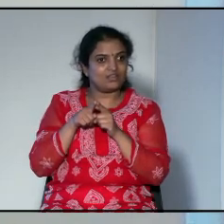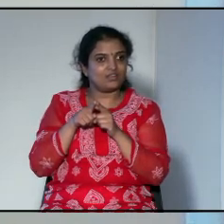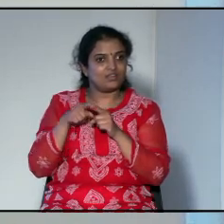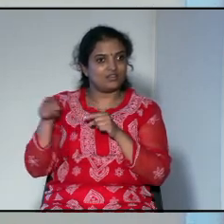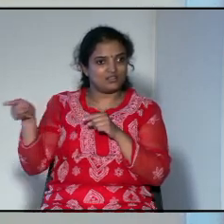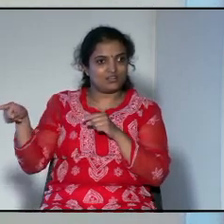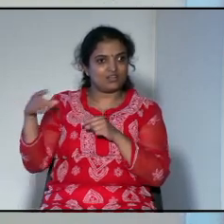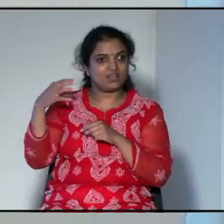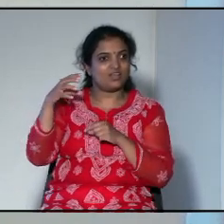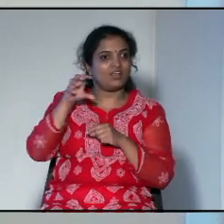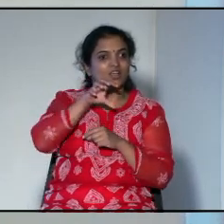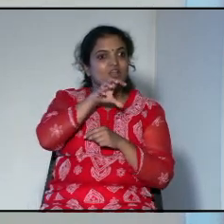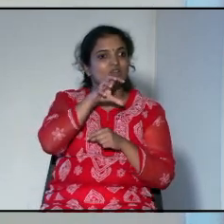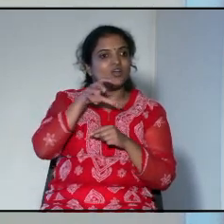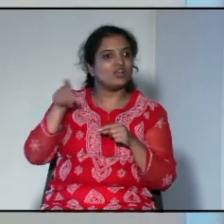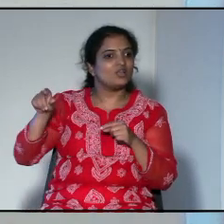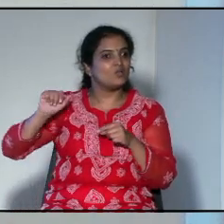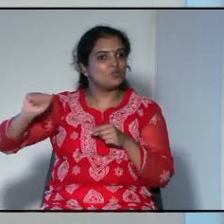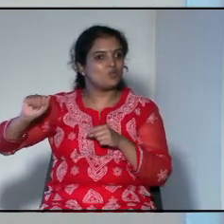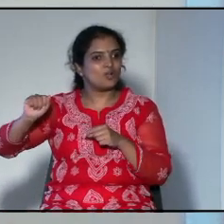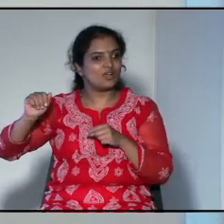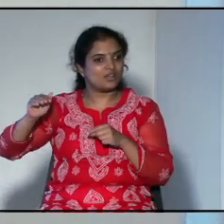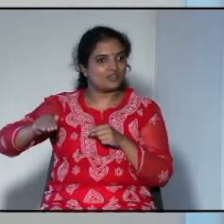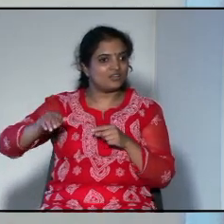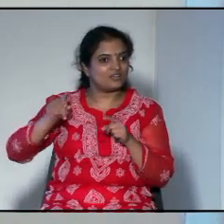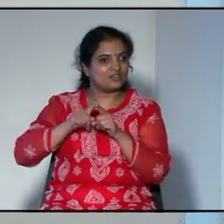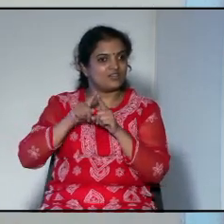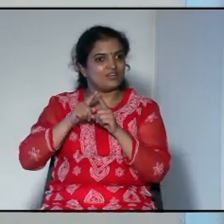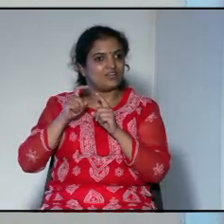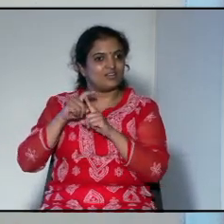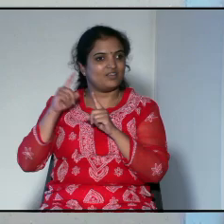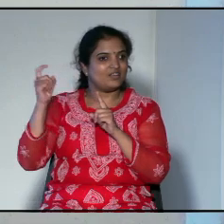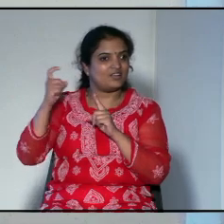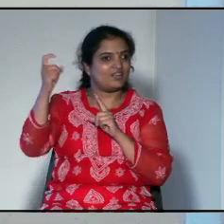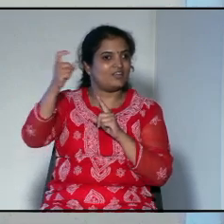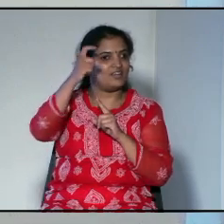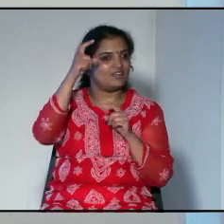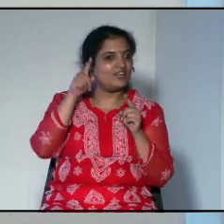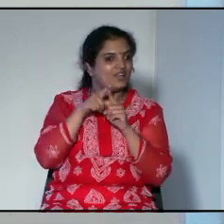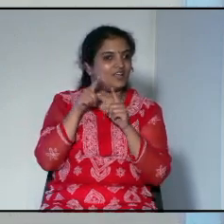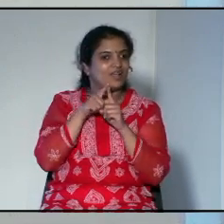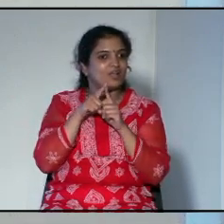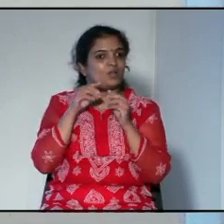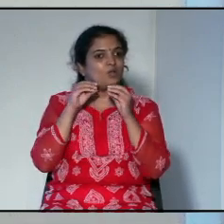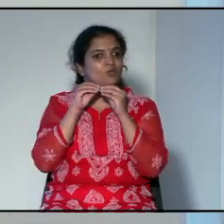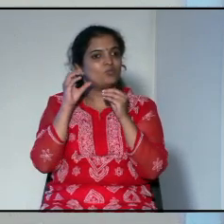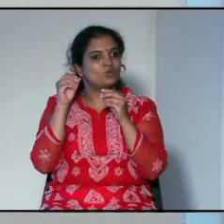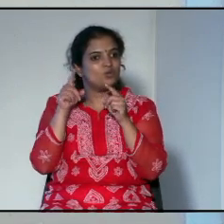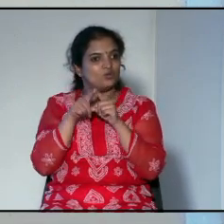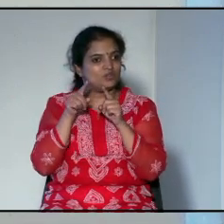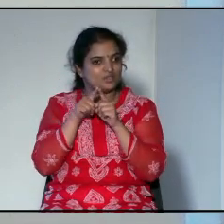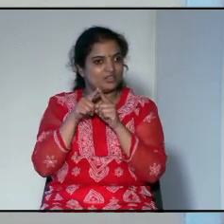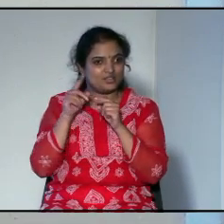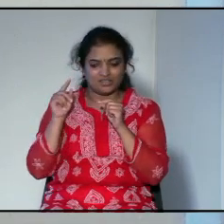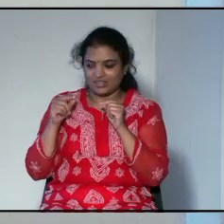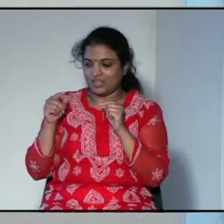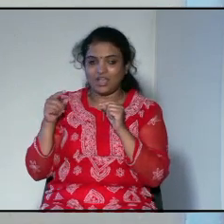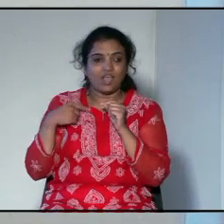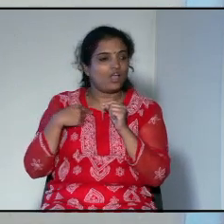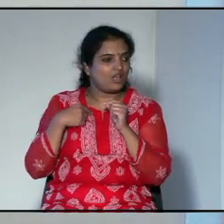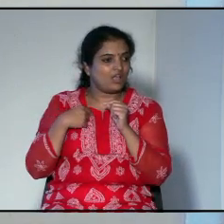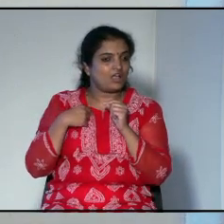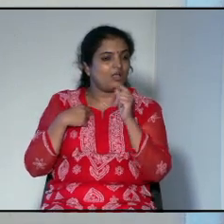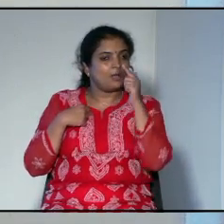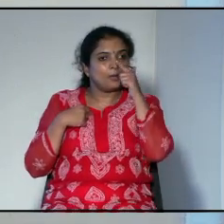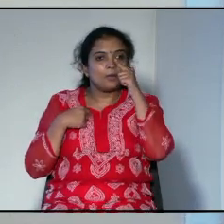Bhulu. It was one of her own pets who traveled with her between Poddapukur to Elachi and back. But I'm not sure this is the same dog we are talking